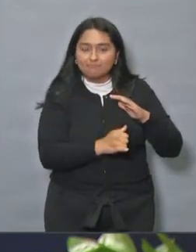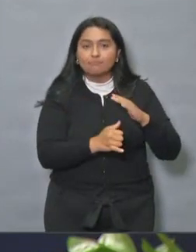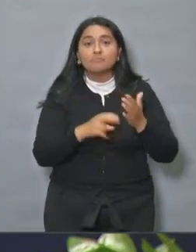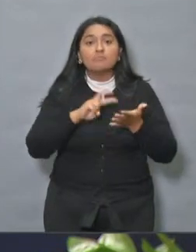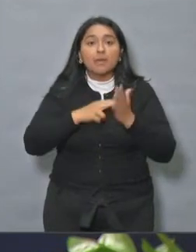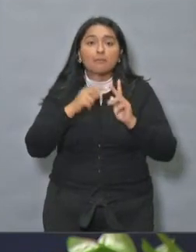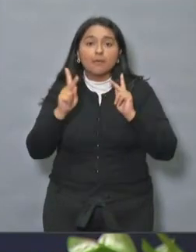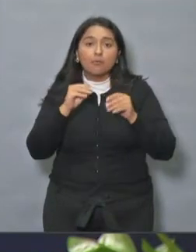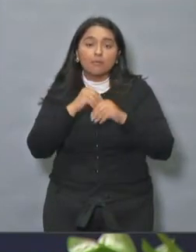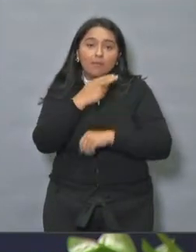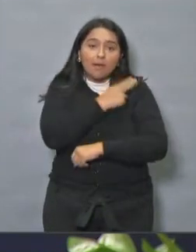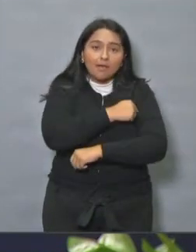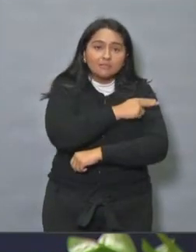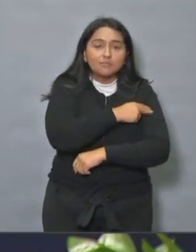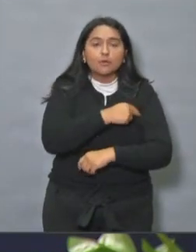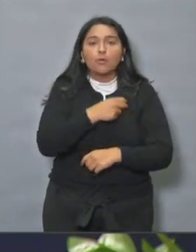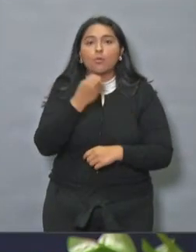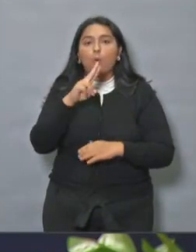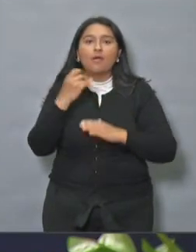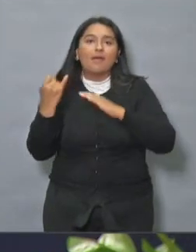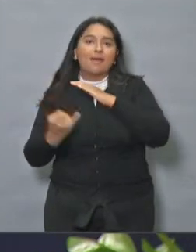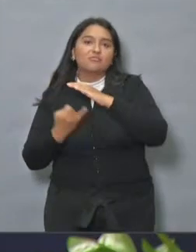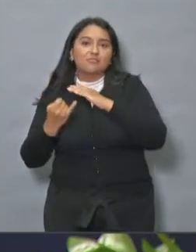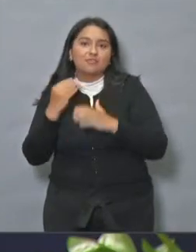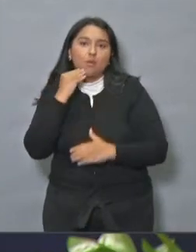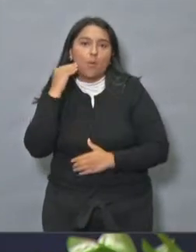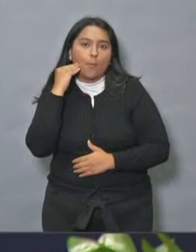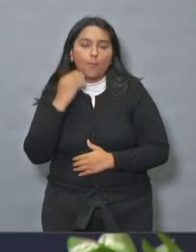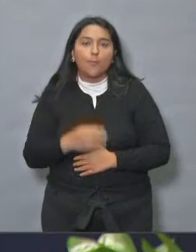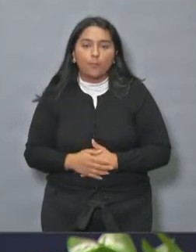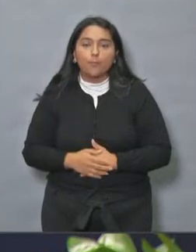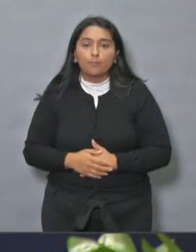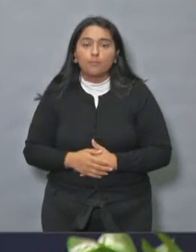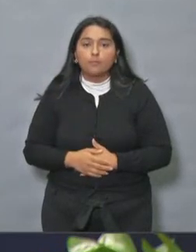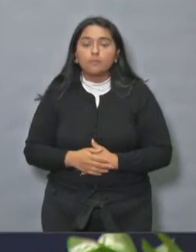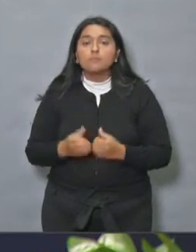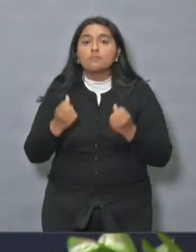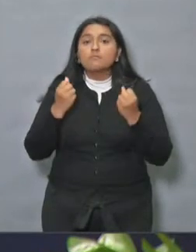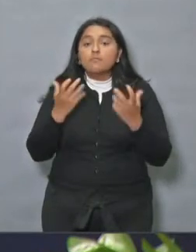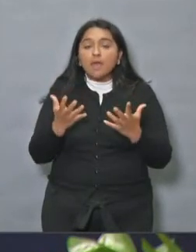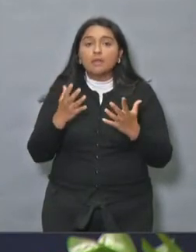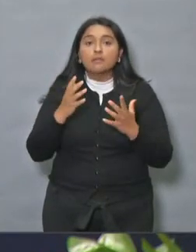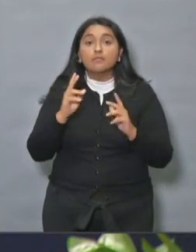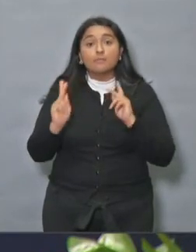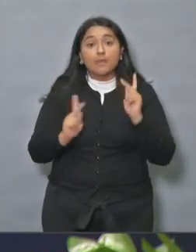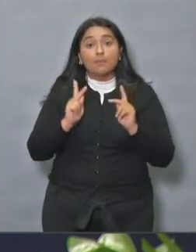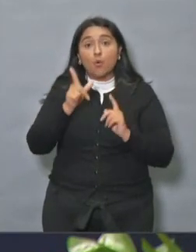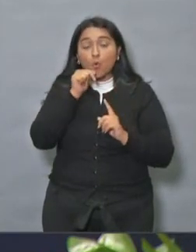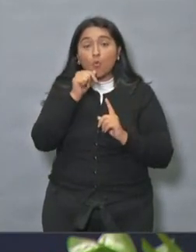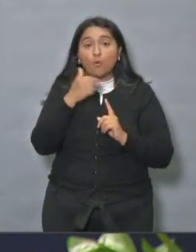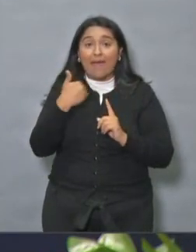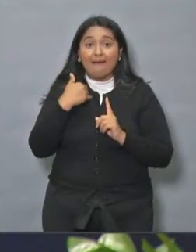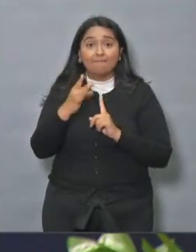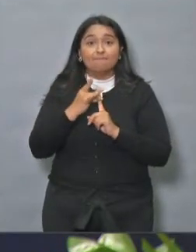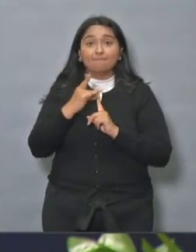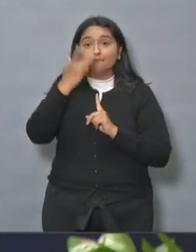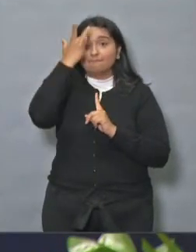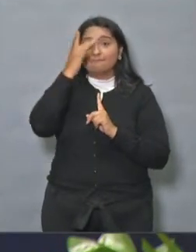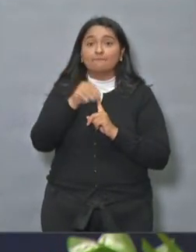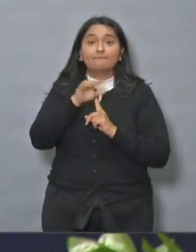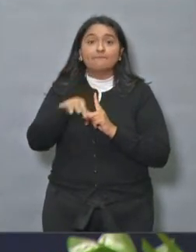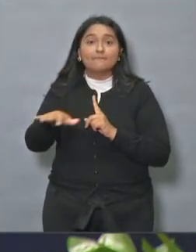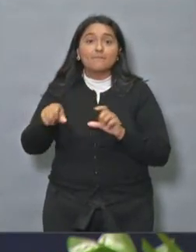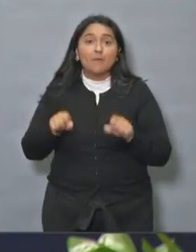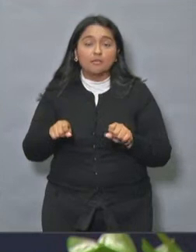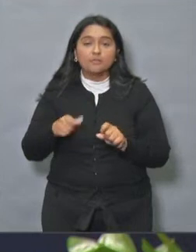or people who are under isolation at home. Many of these infectious individuals are pre-symptomatic, meaning they